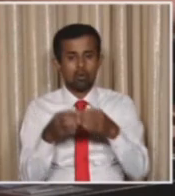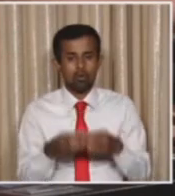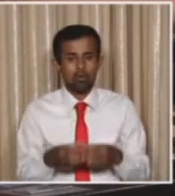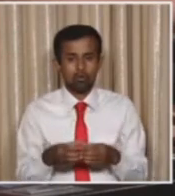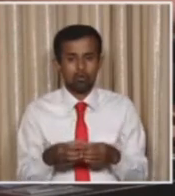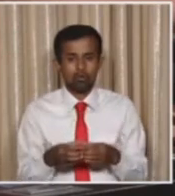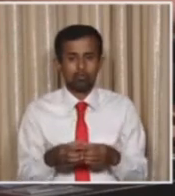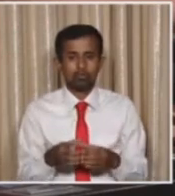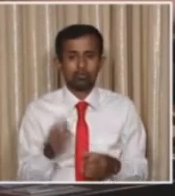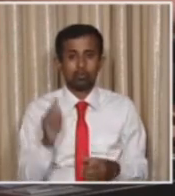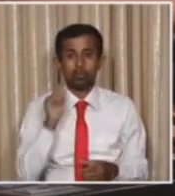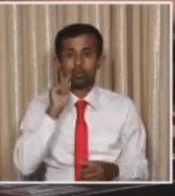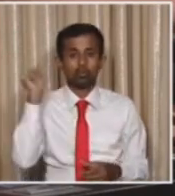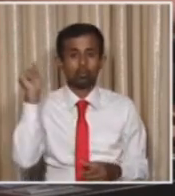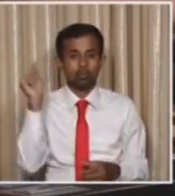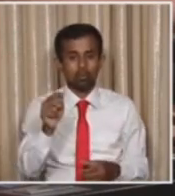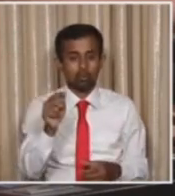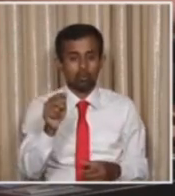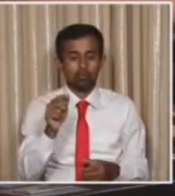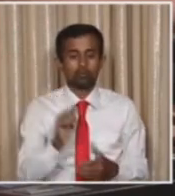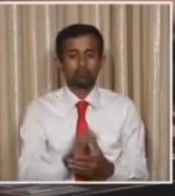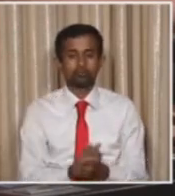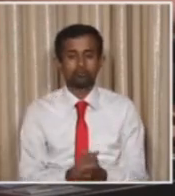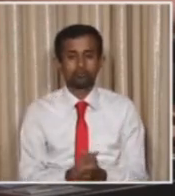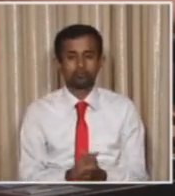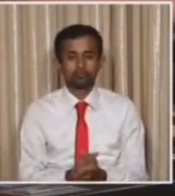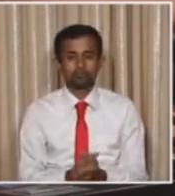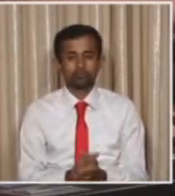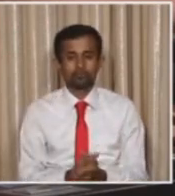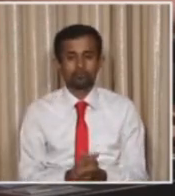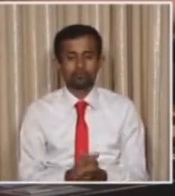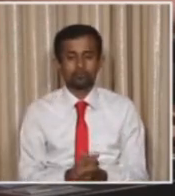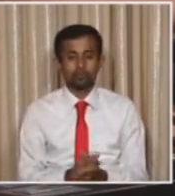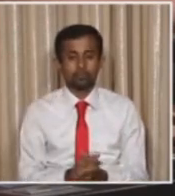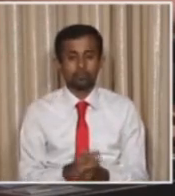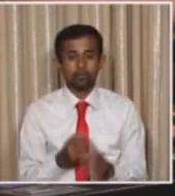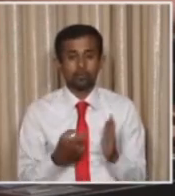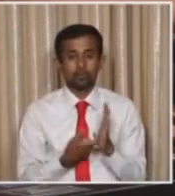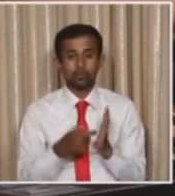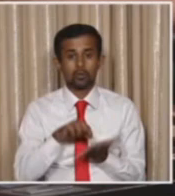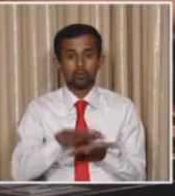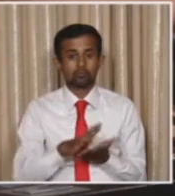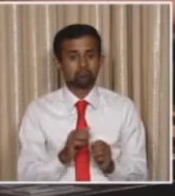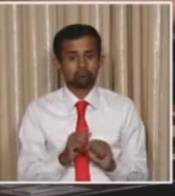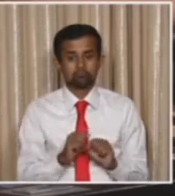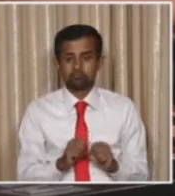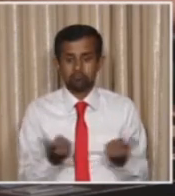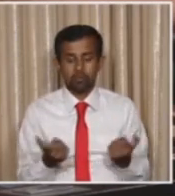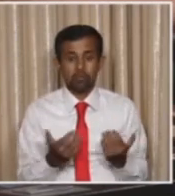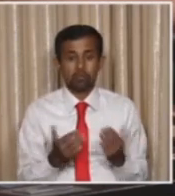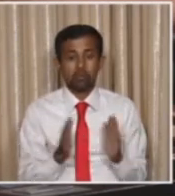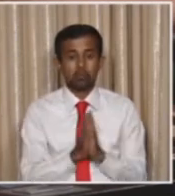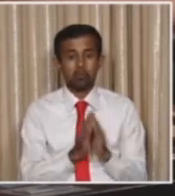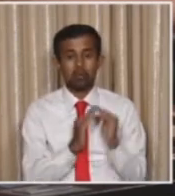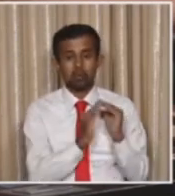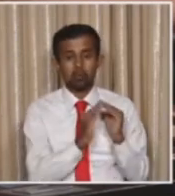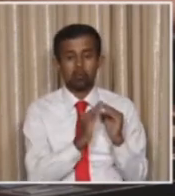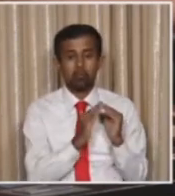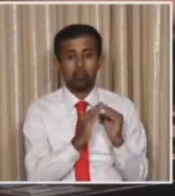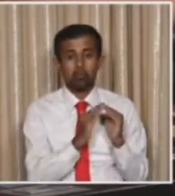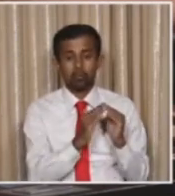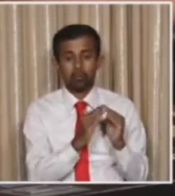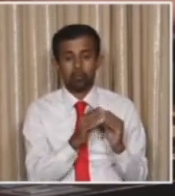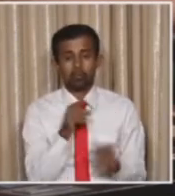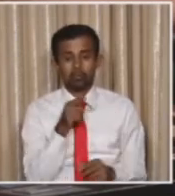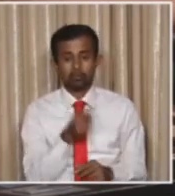private land, in breach of people's ownership of that private land, without even telling court that it